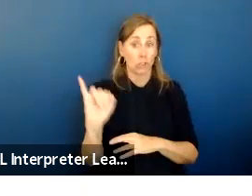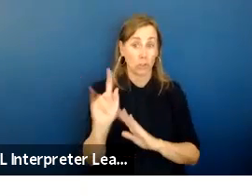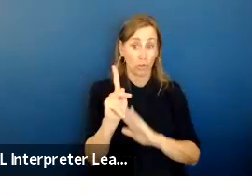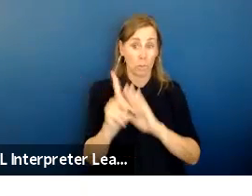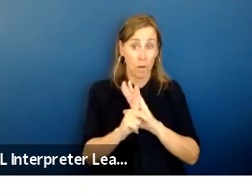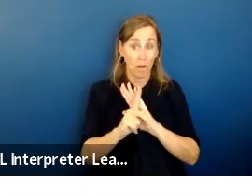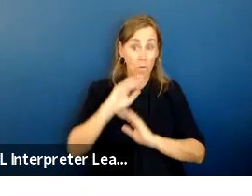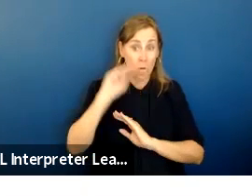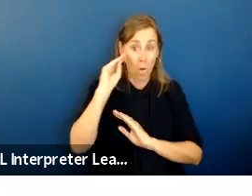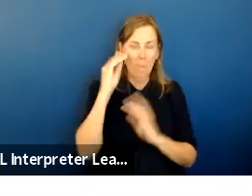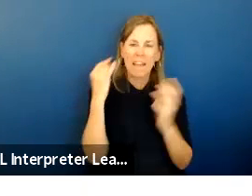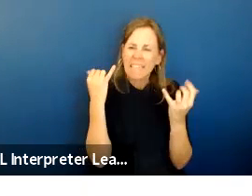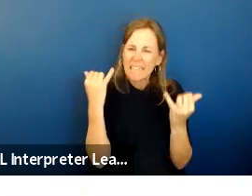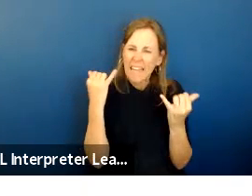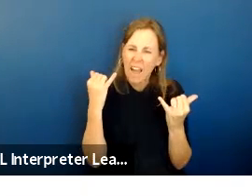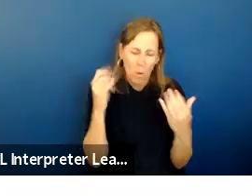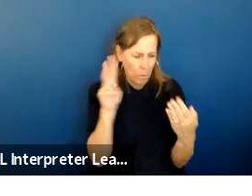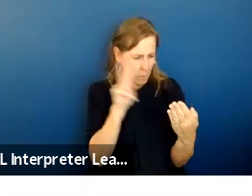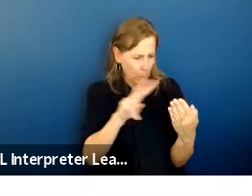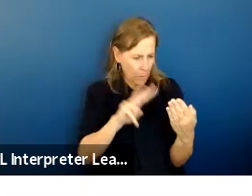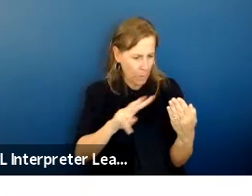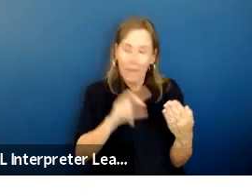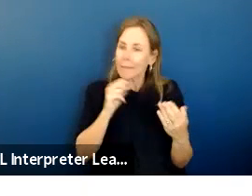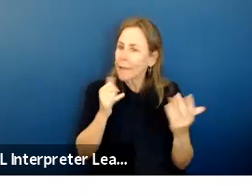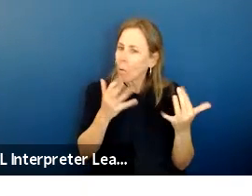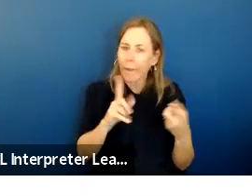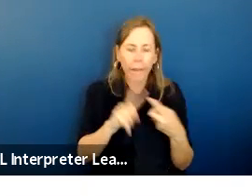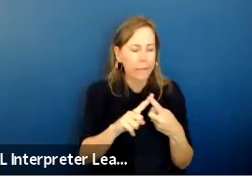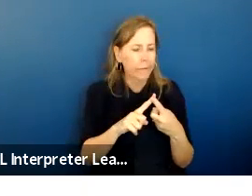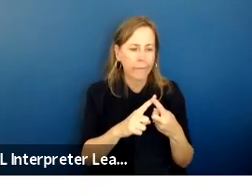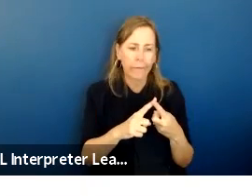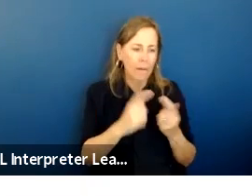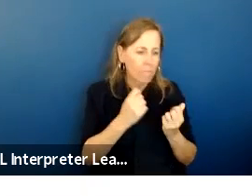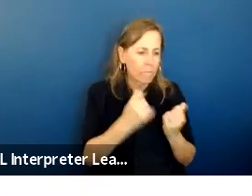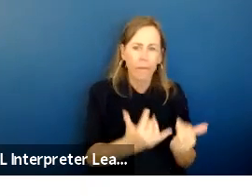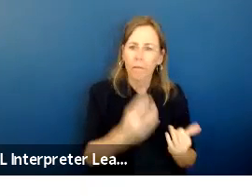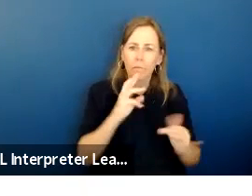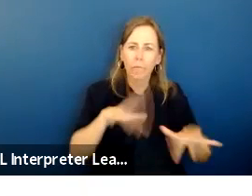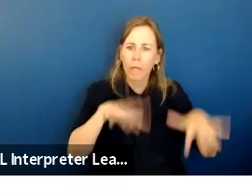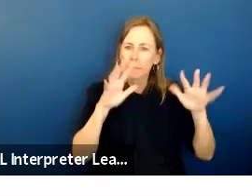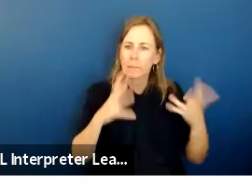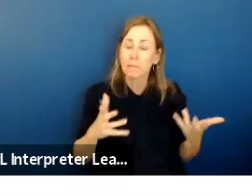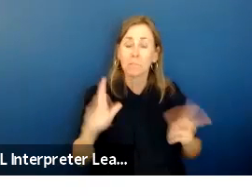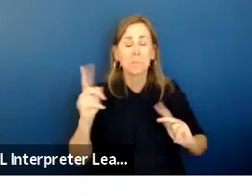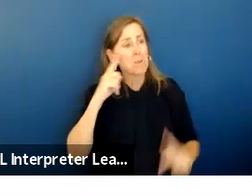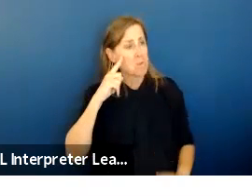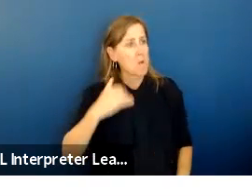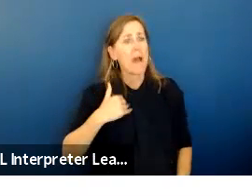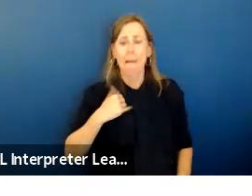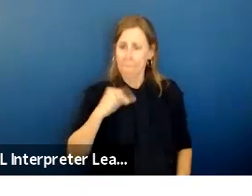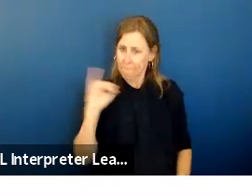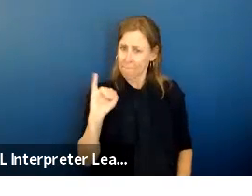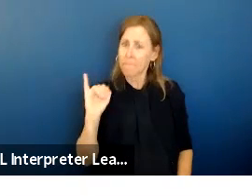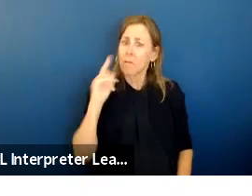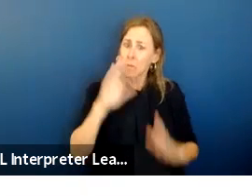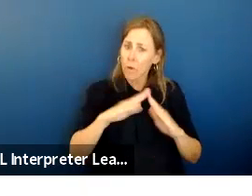your home is now, not after you've been flooded. Many people assume that because they have a homeowners and renters insurance